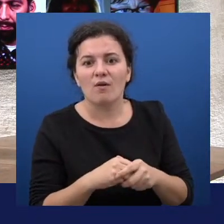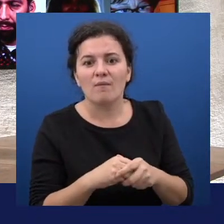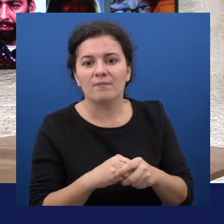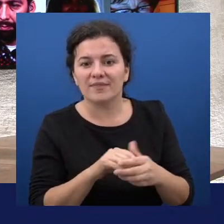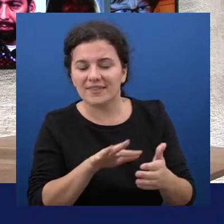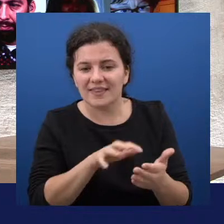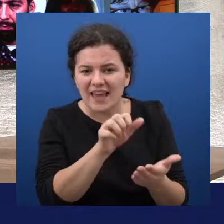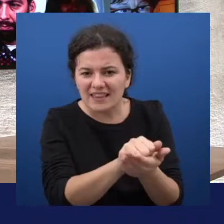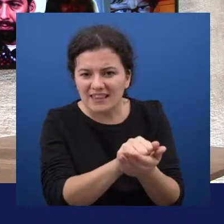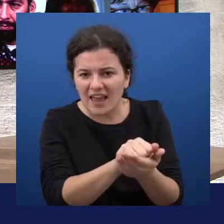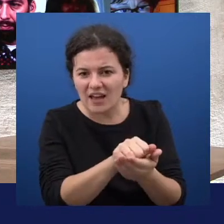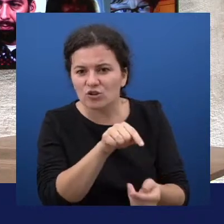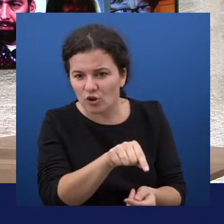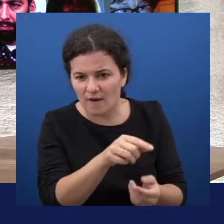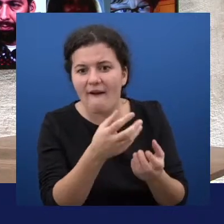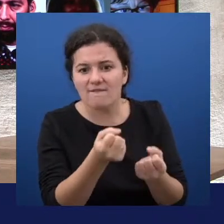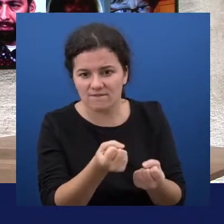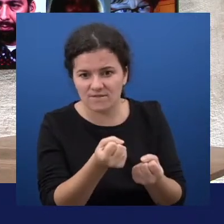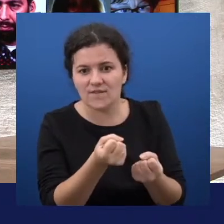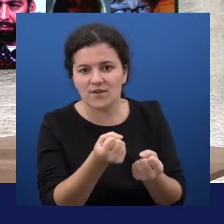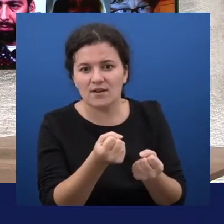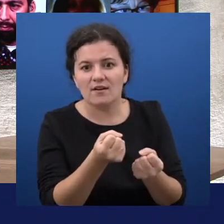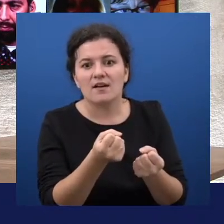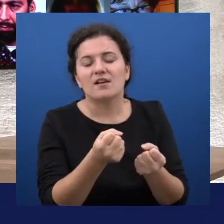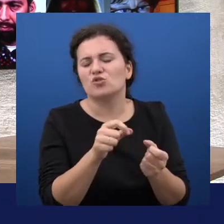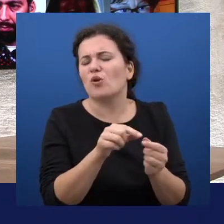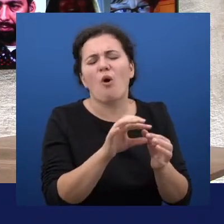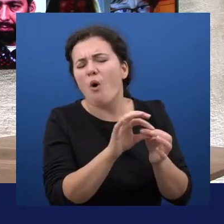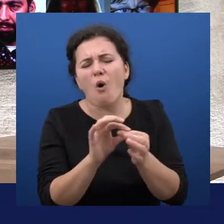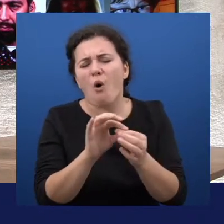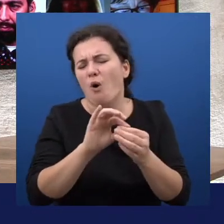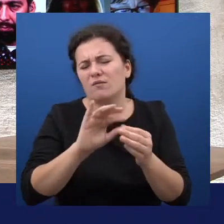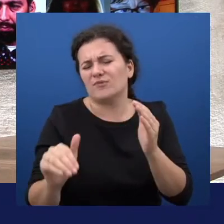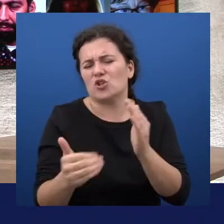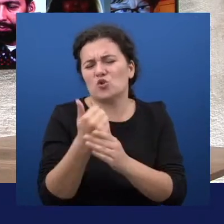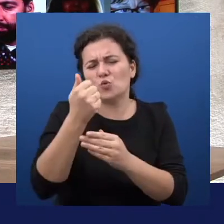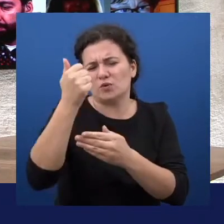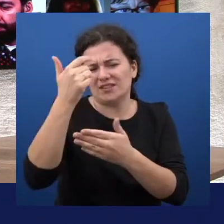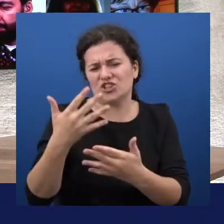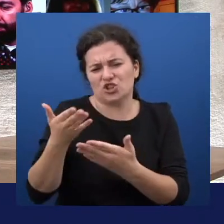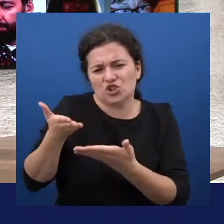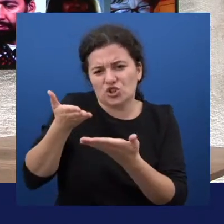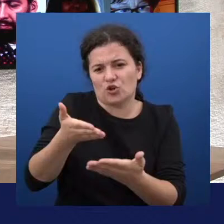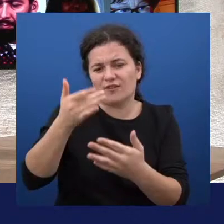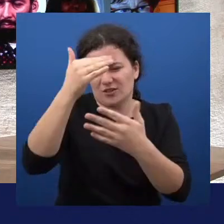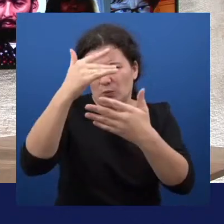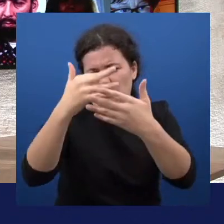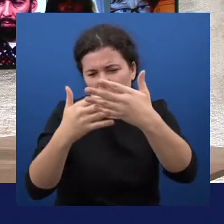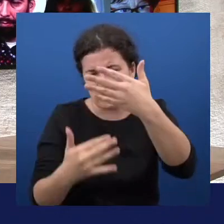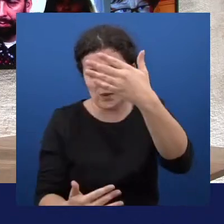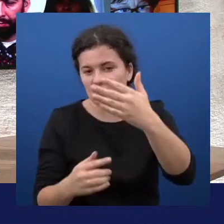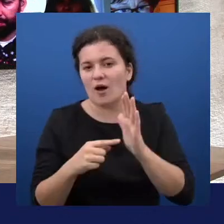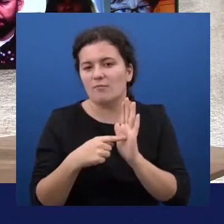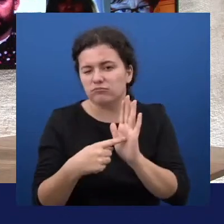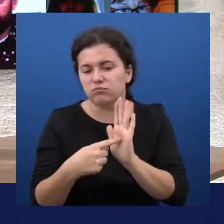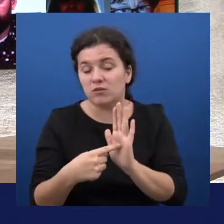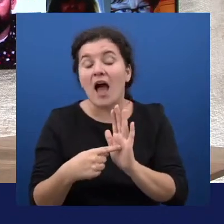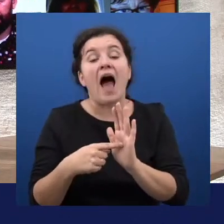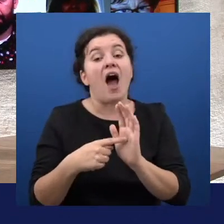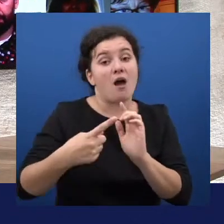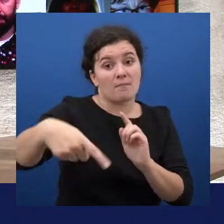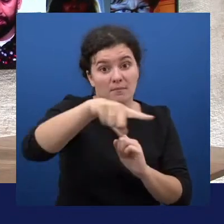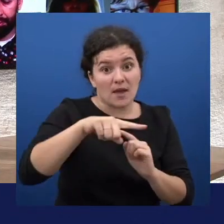it's the base of that new service. So it's important to understand how it works